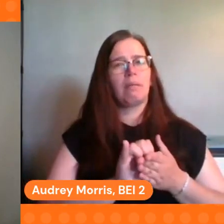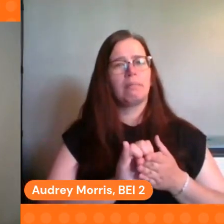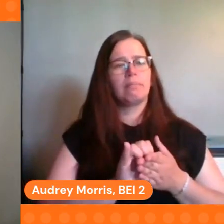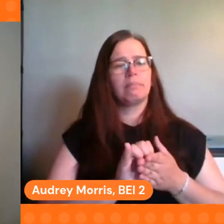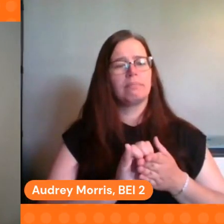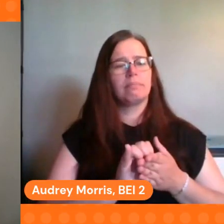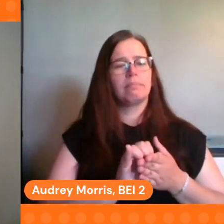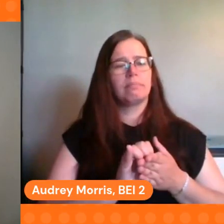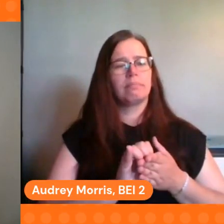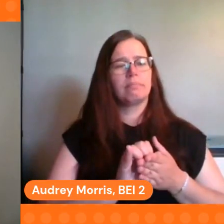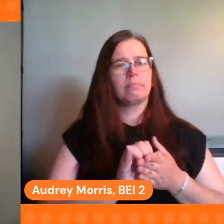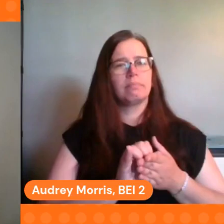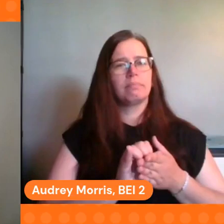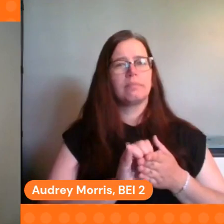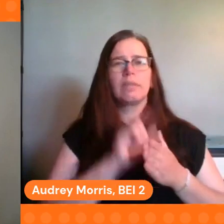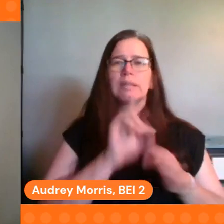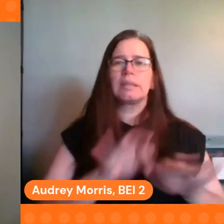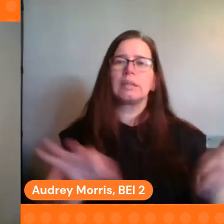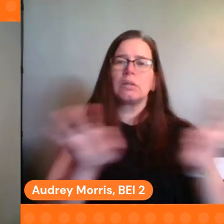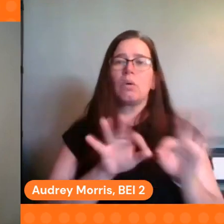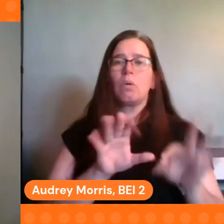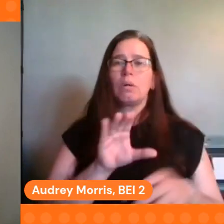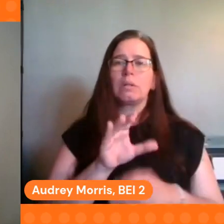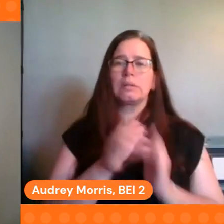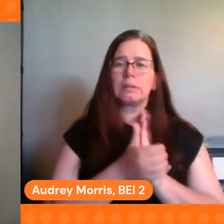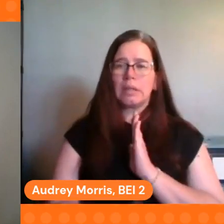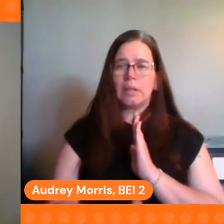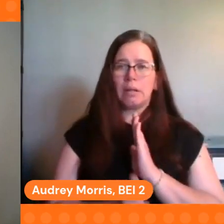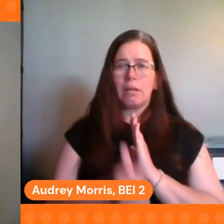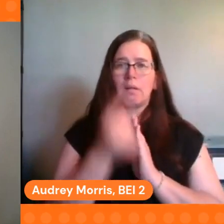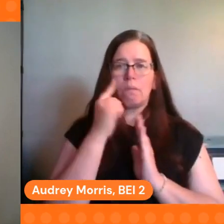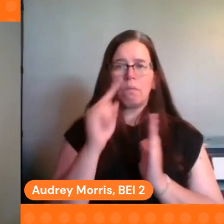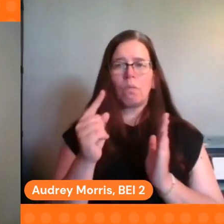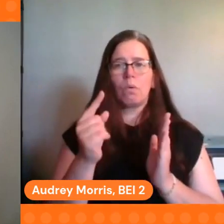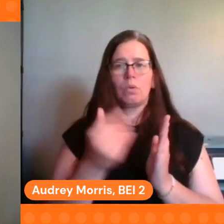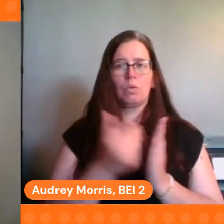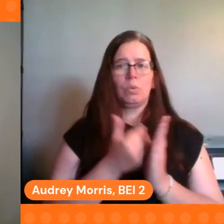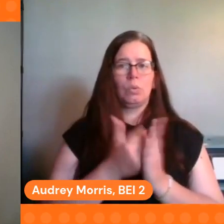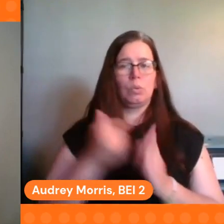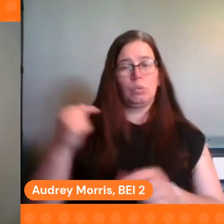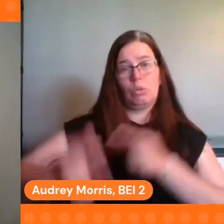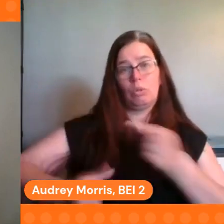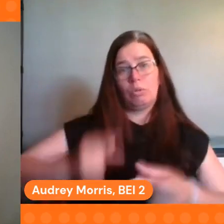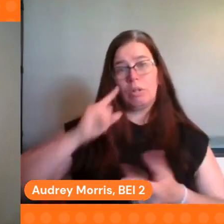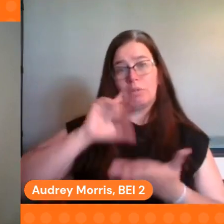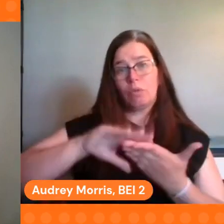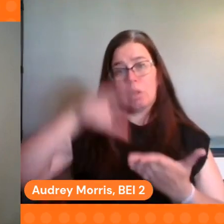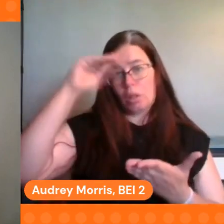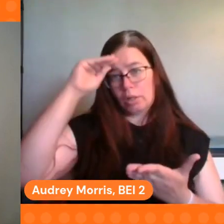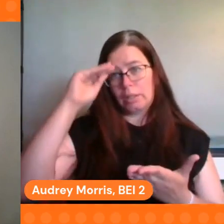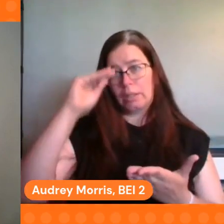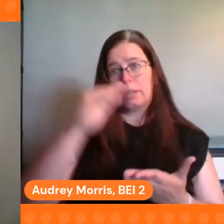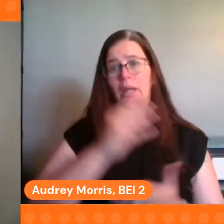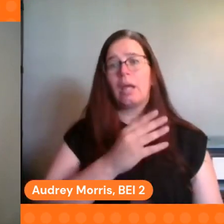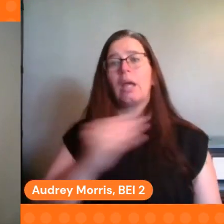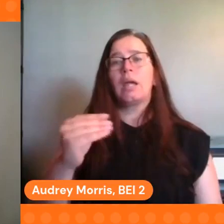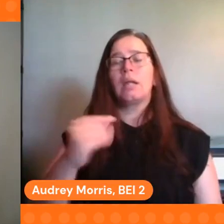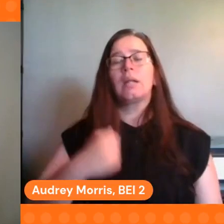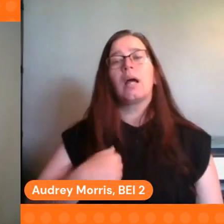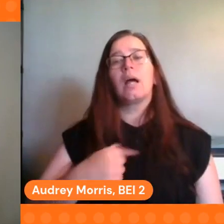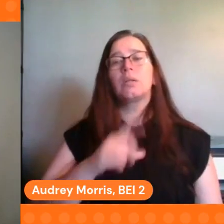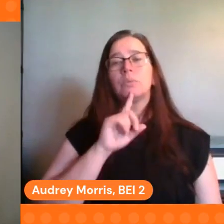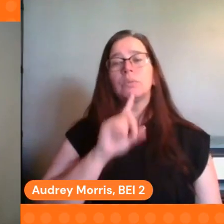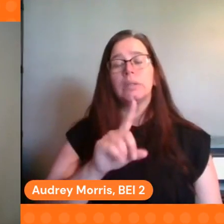core skill in a new generation of learning. And I do really